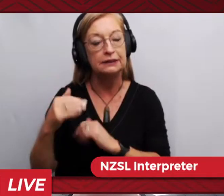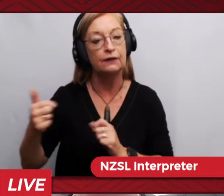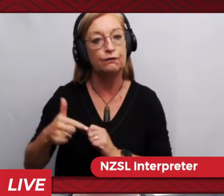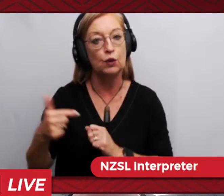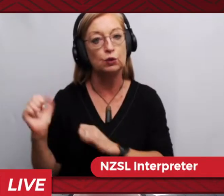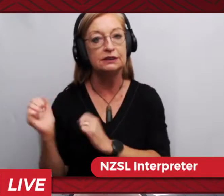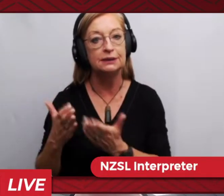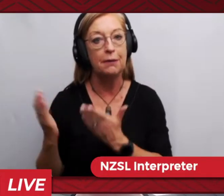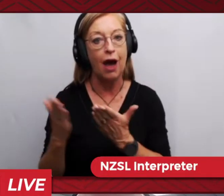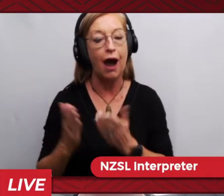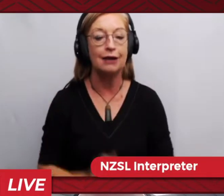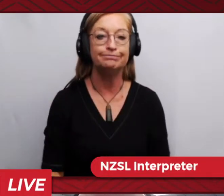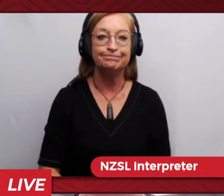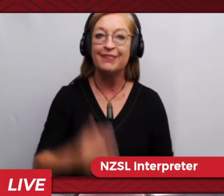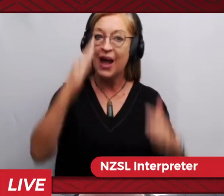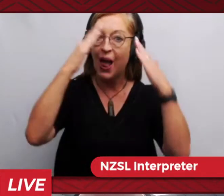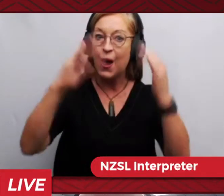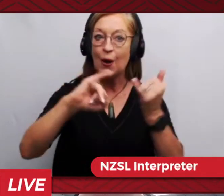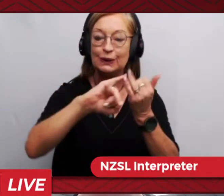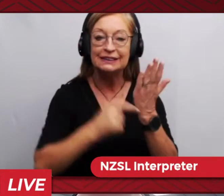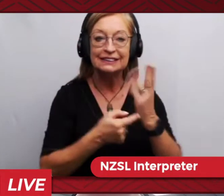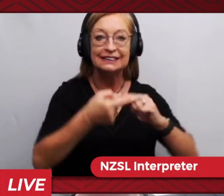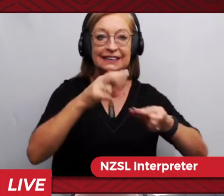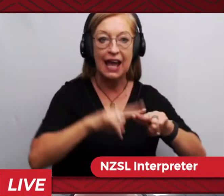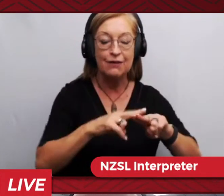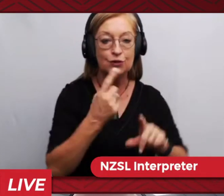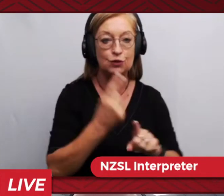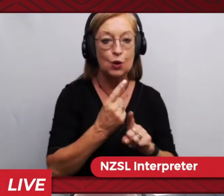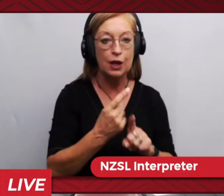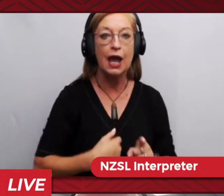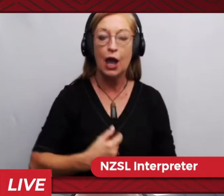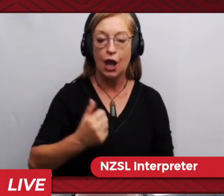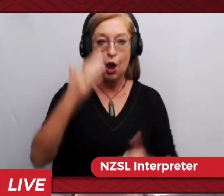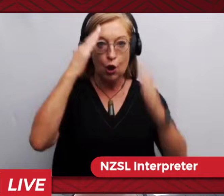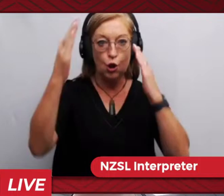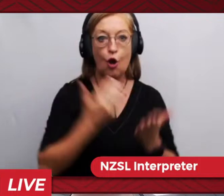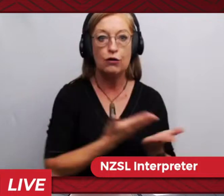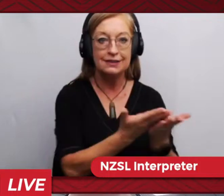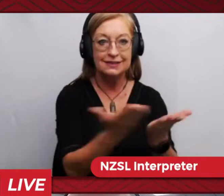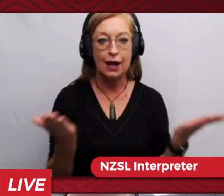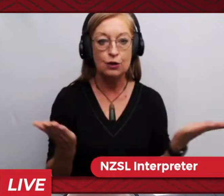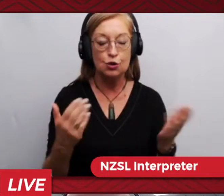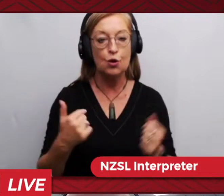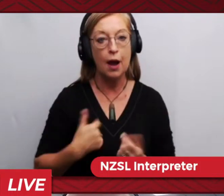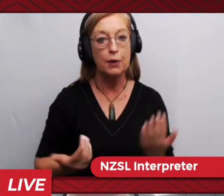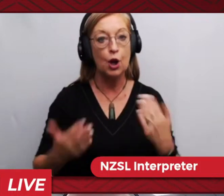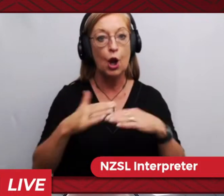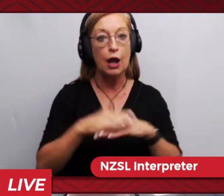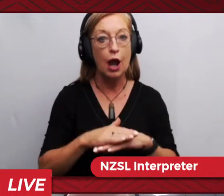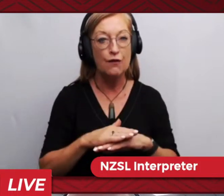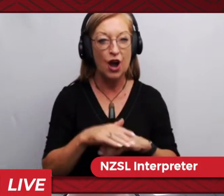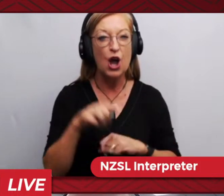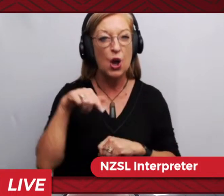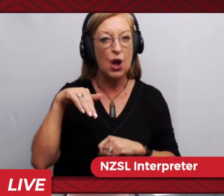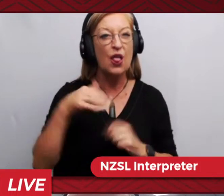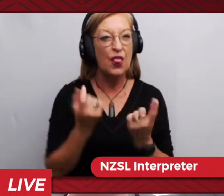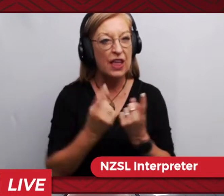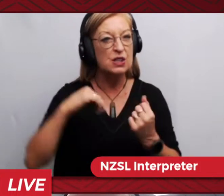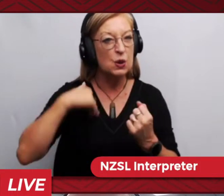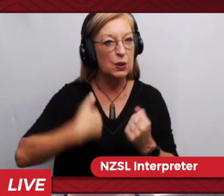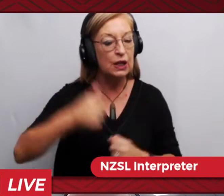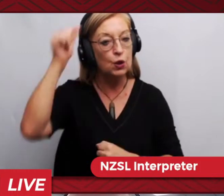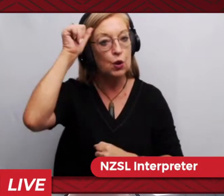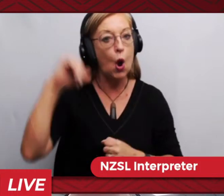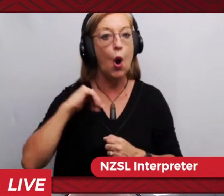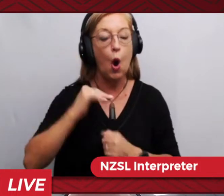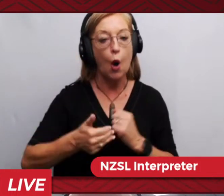Stef speaking. Kia ora tātou. I'm going to cover off what you need to know about your tiers, how to find your tier in